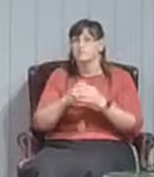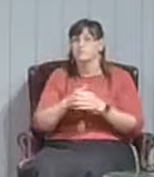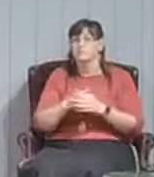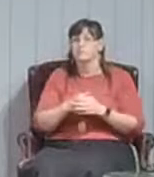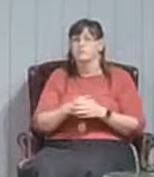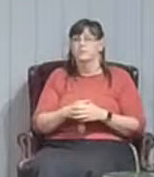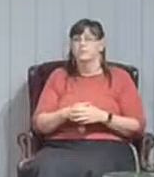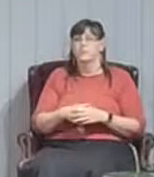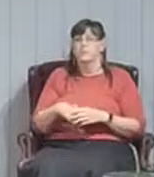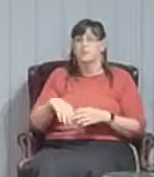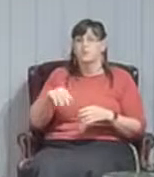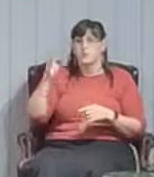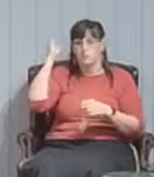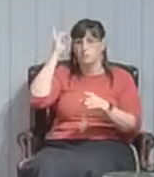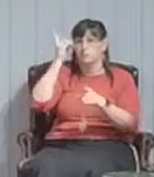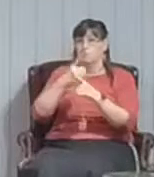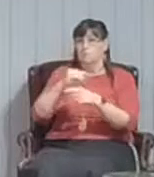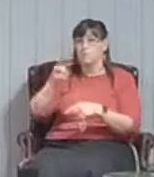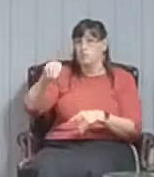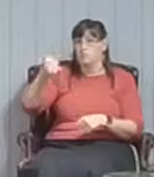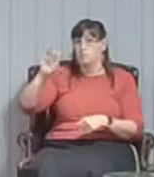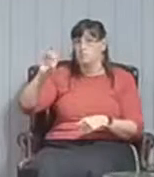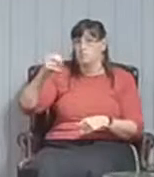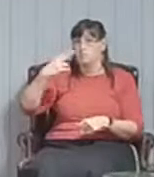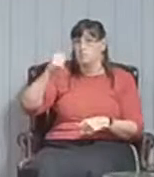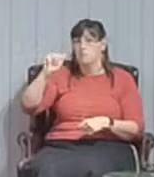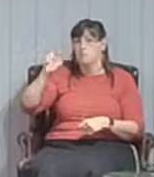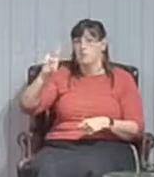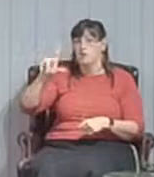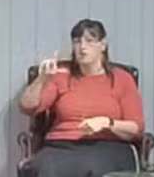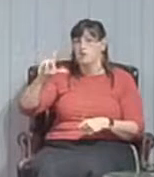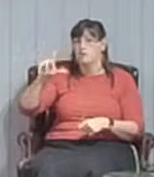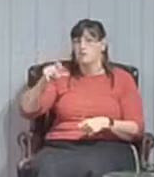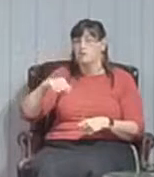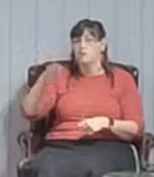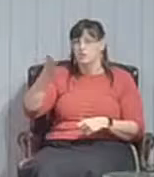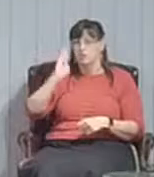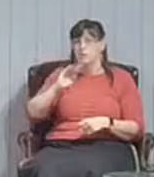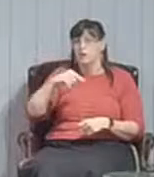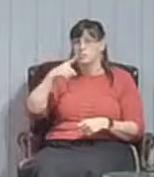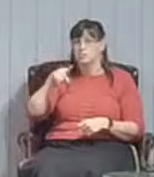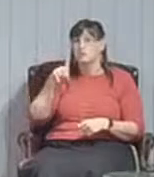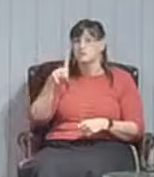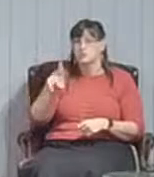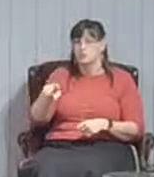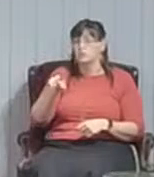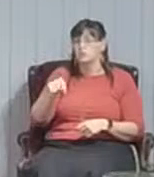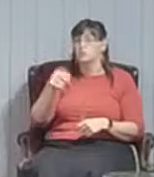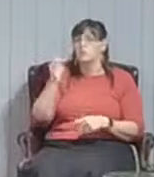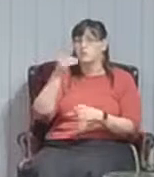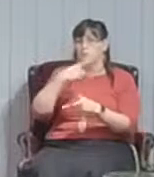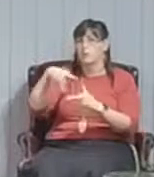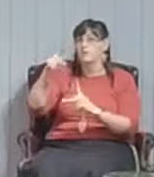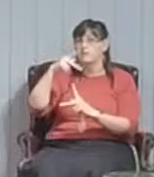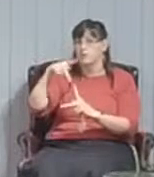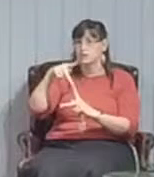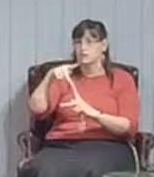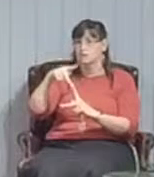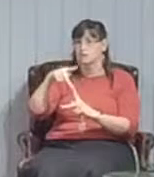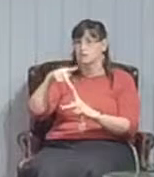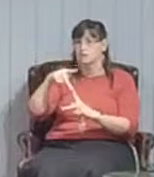So Brother Michael, God says you're perfect. He looks at you and he says, you're perfect.